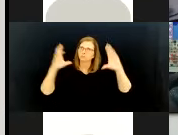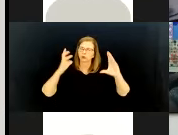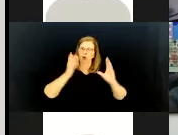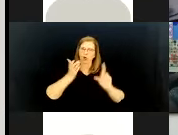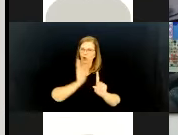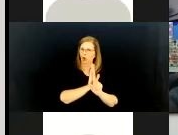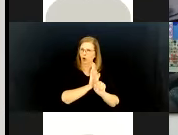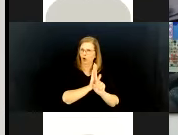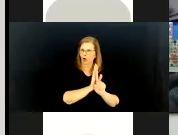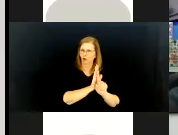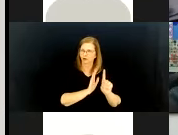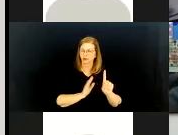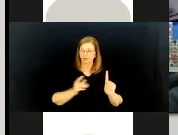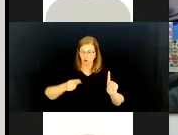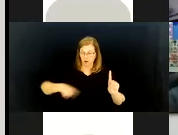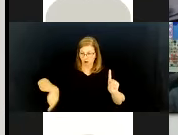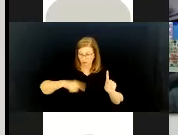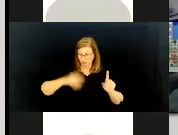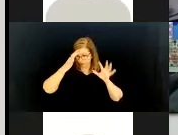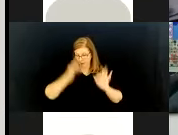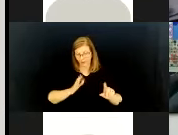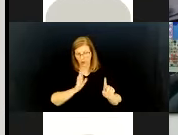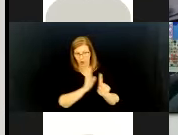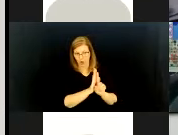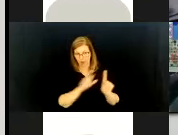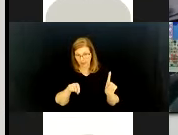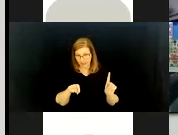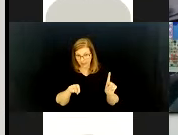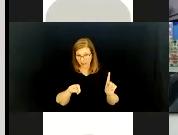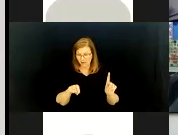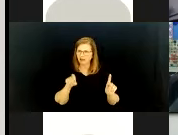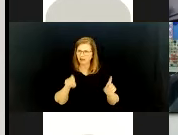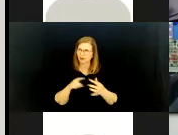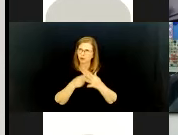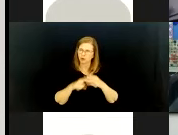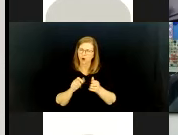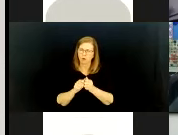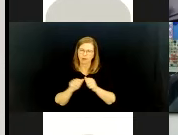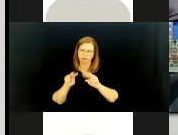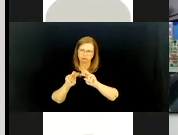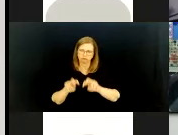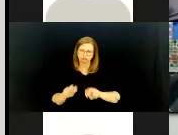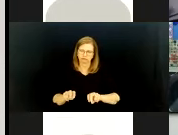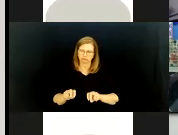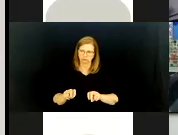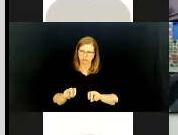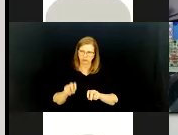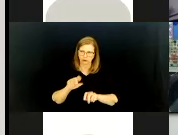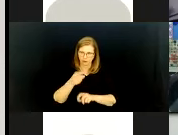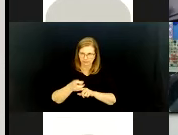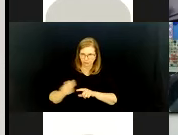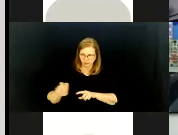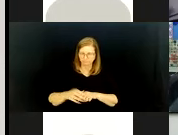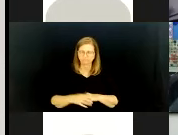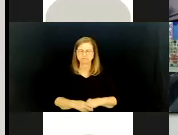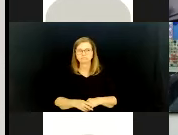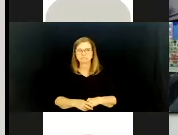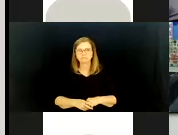determine what her transition needs are, we need to be starting with some transition assessments. So we're going to